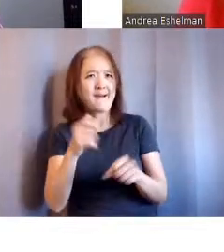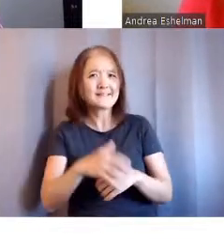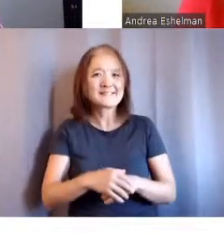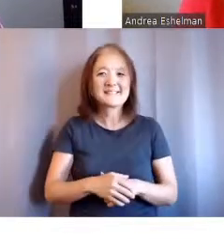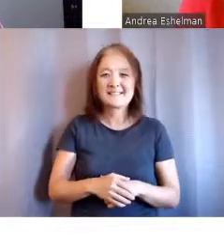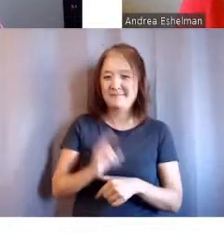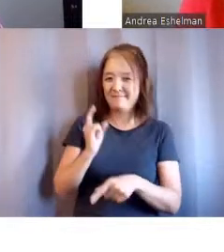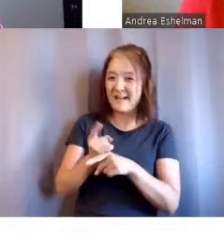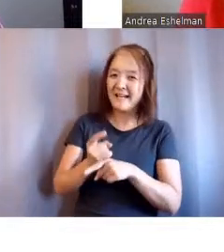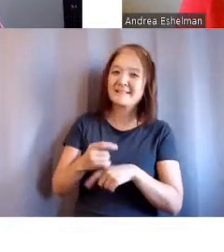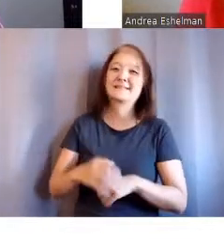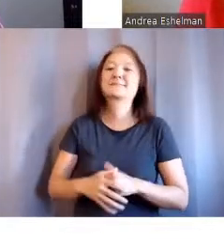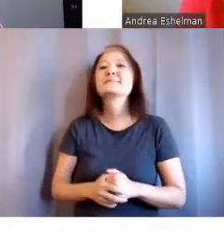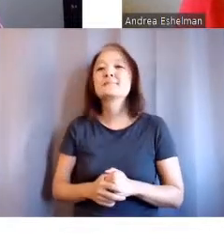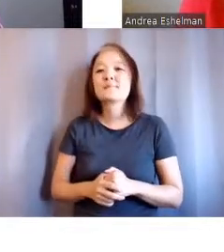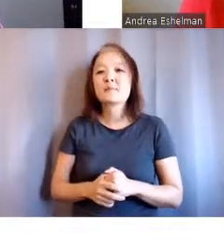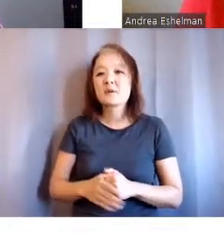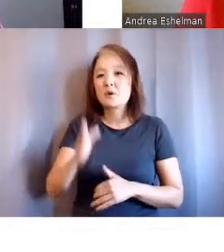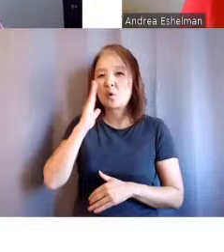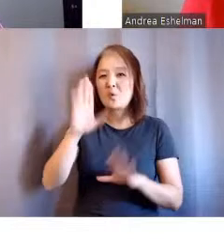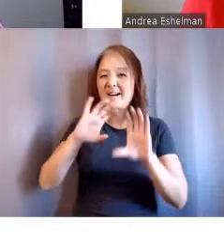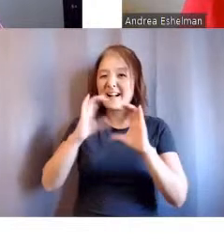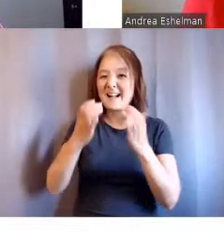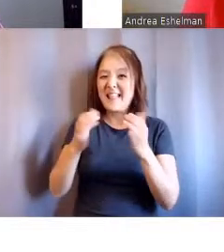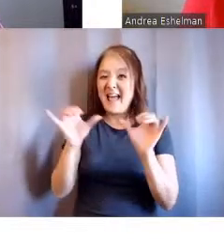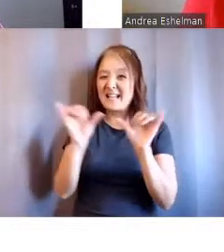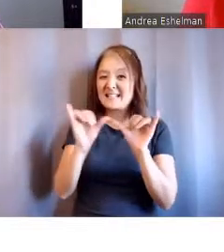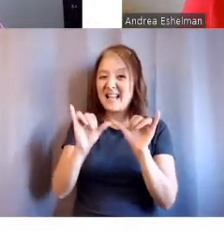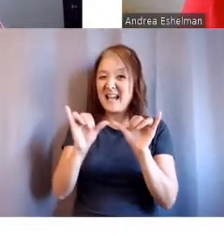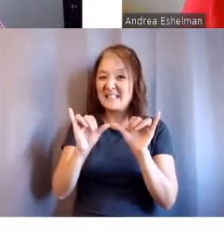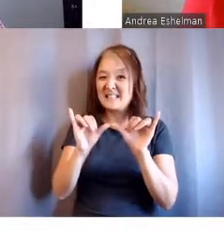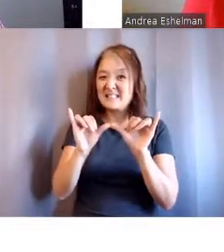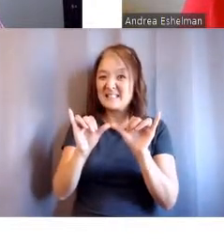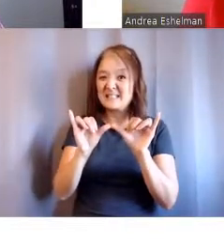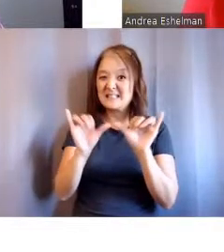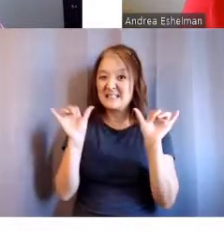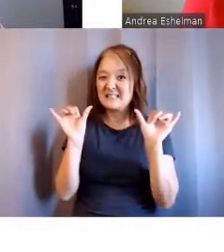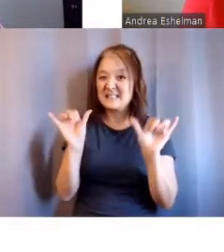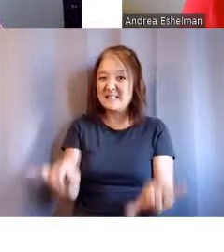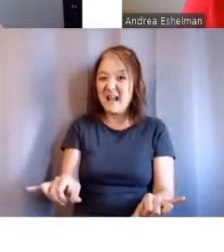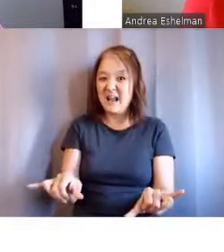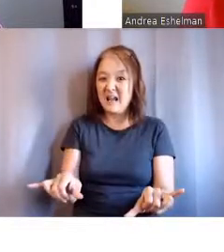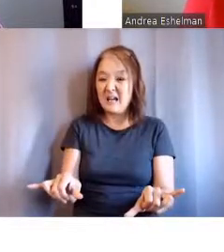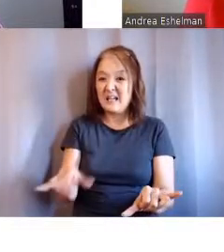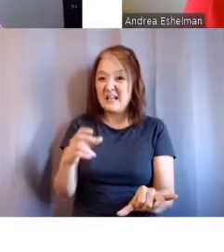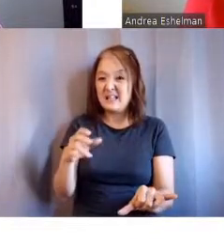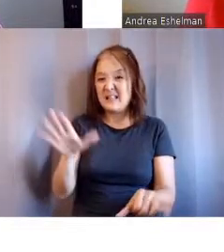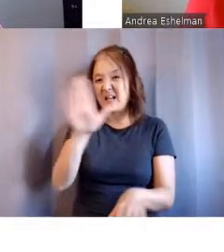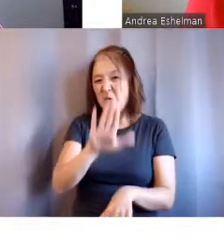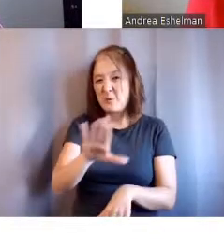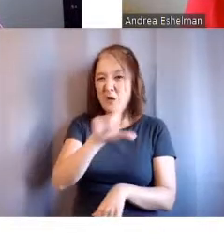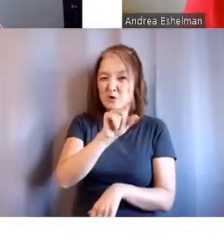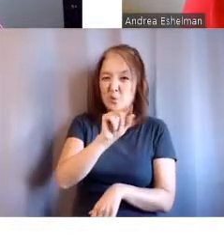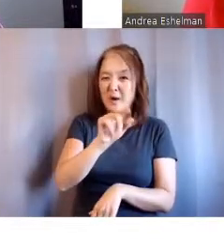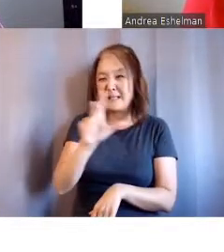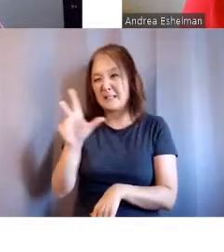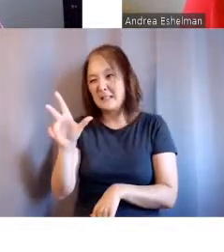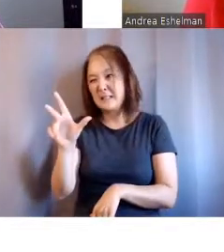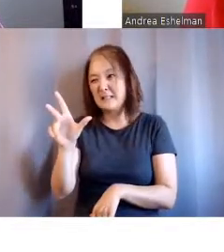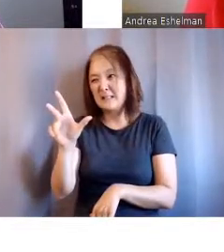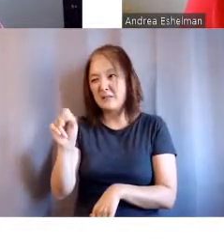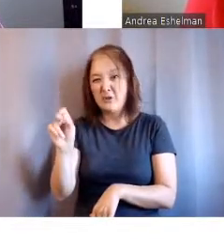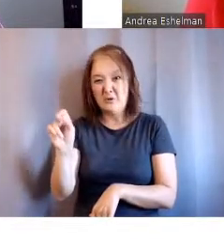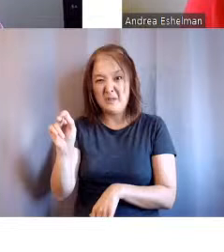did. Will class sizes remain at the high 20s and 30 and low